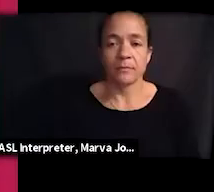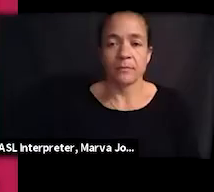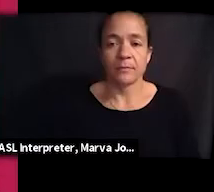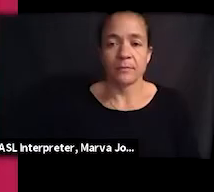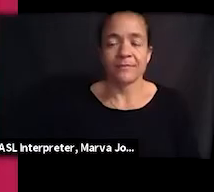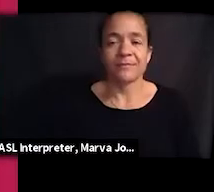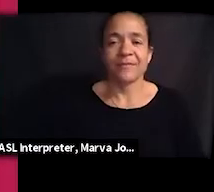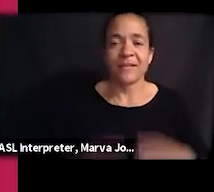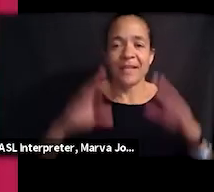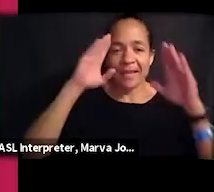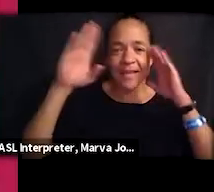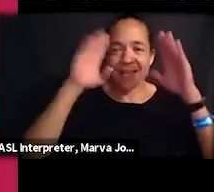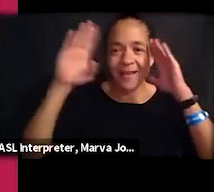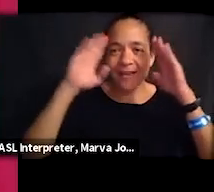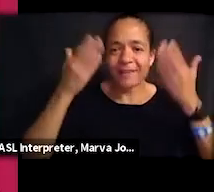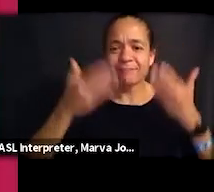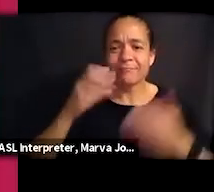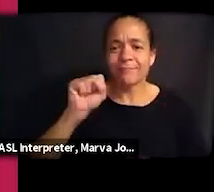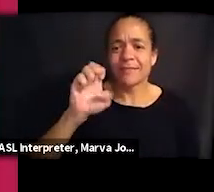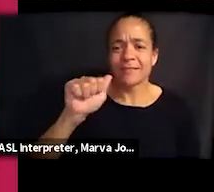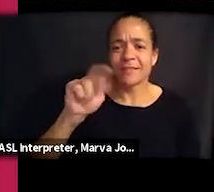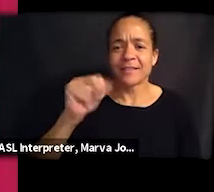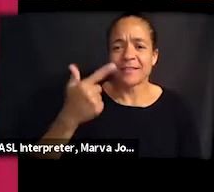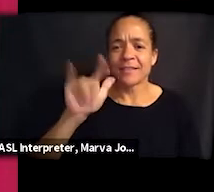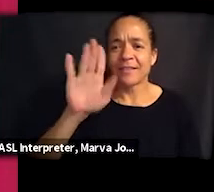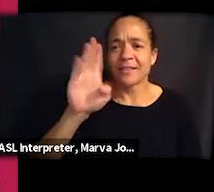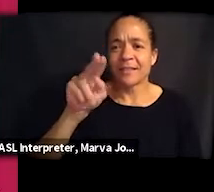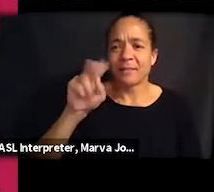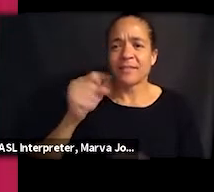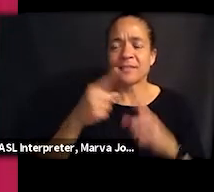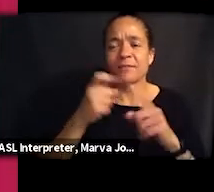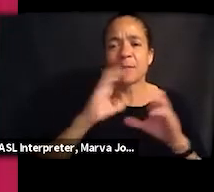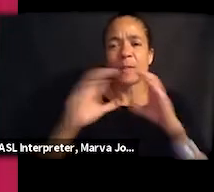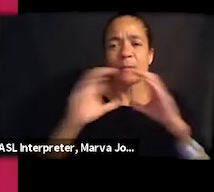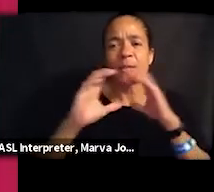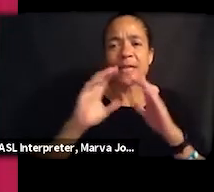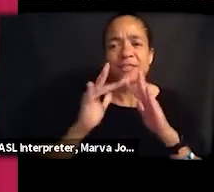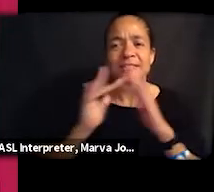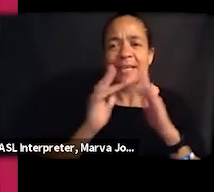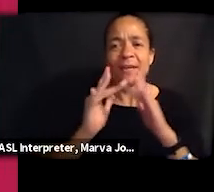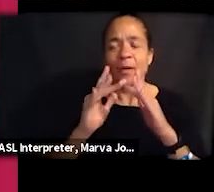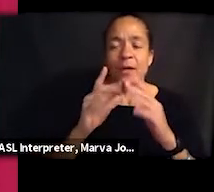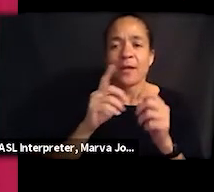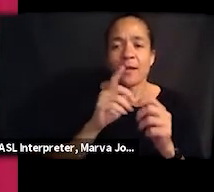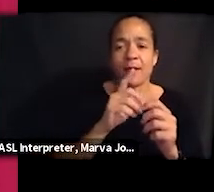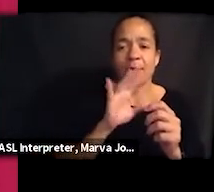Hey everybody, it's Sean Gibbons from the Communications Network. Welcome to the first special learning session we've had together at